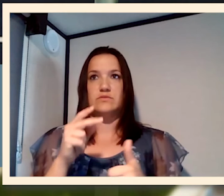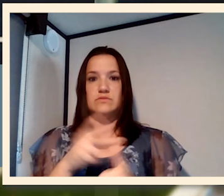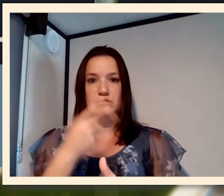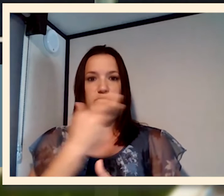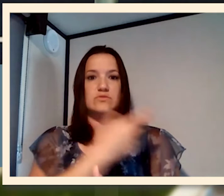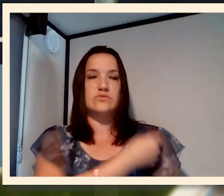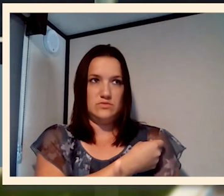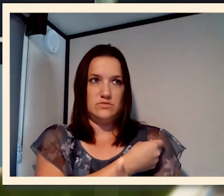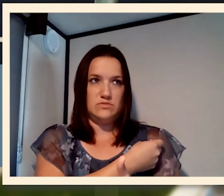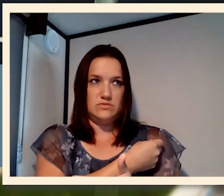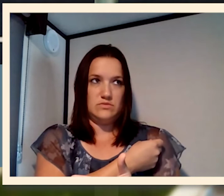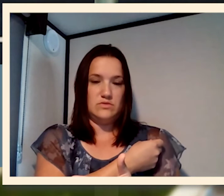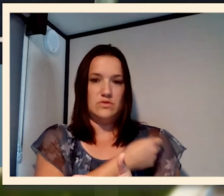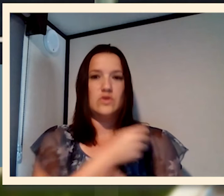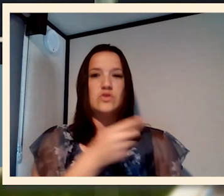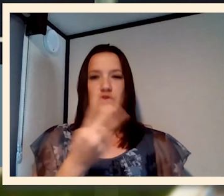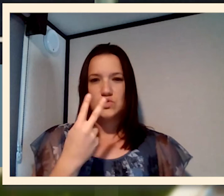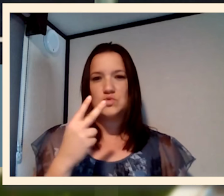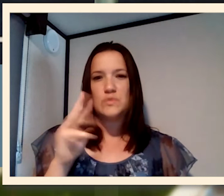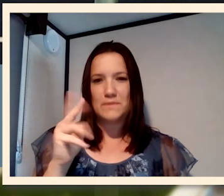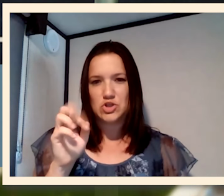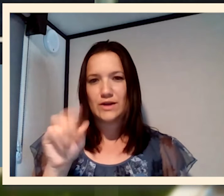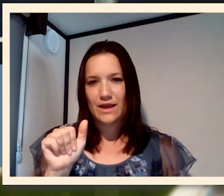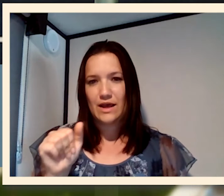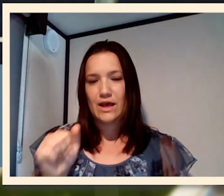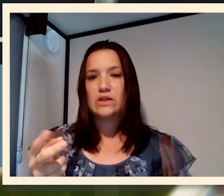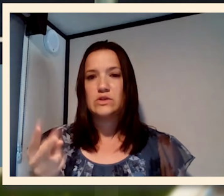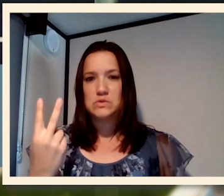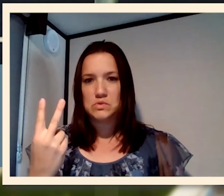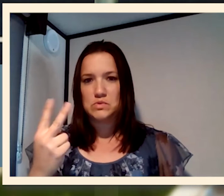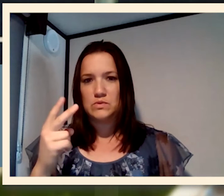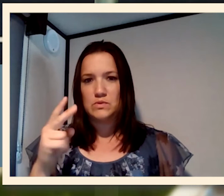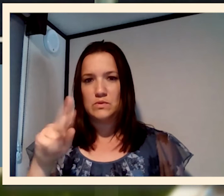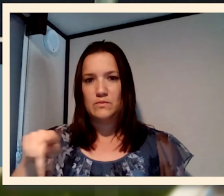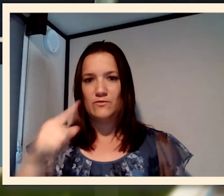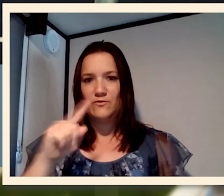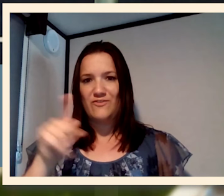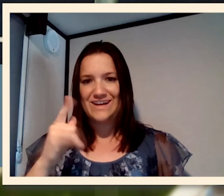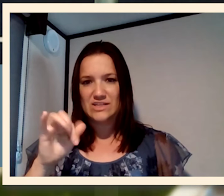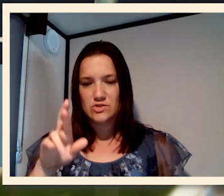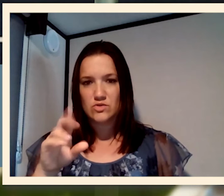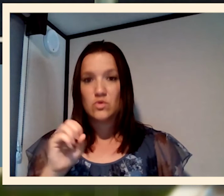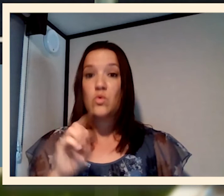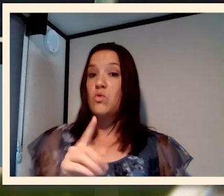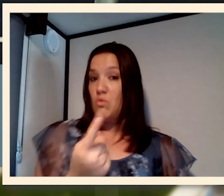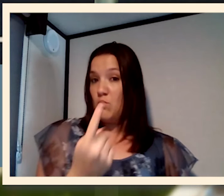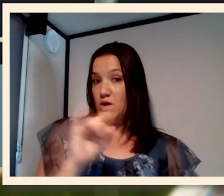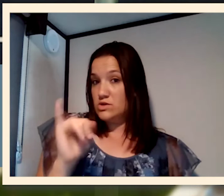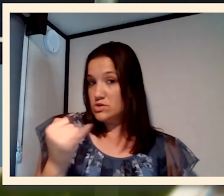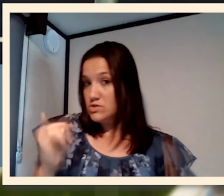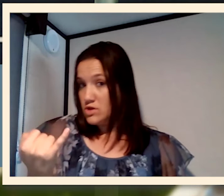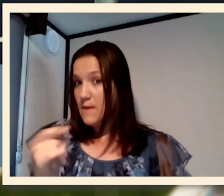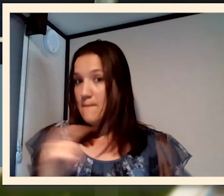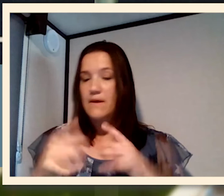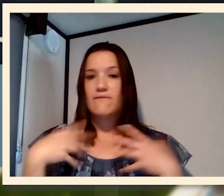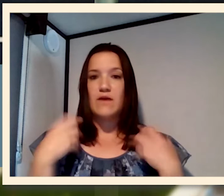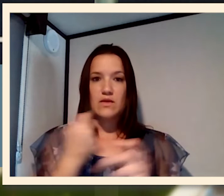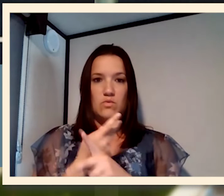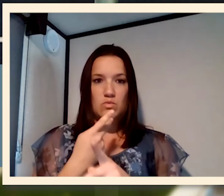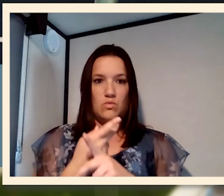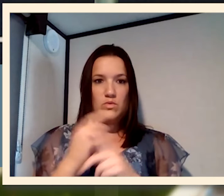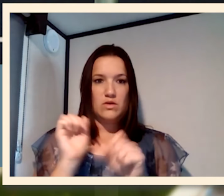primary series of vaccinations, either the two Moderna or two Pfizer or the one Johnson & Johnson, so that's the